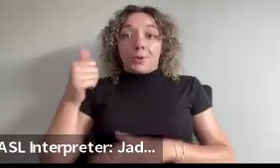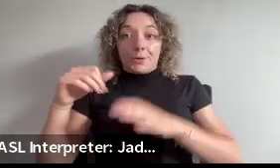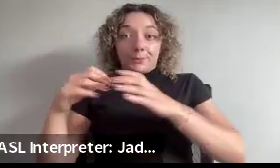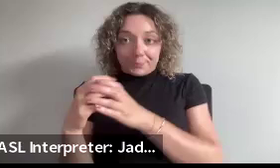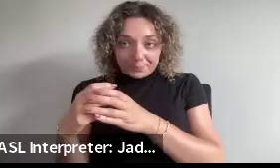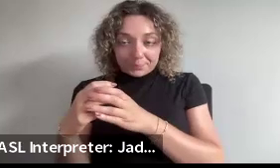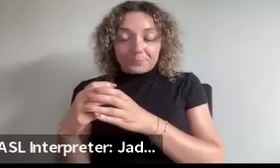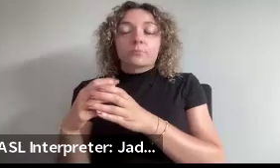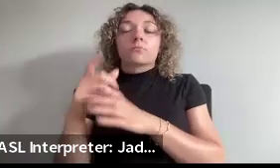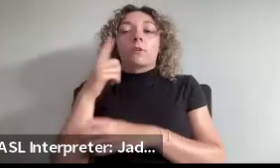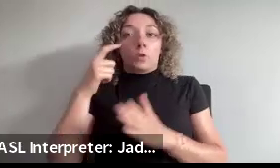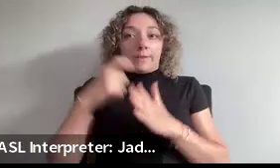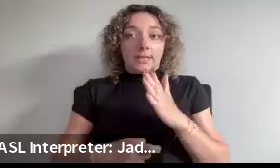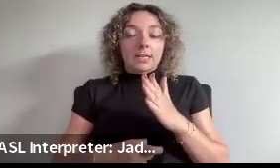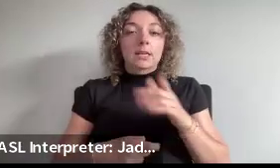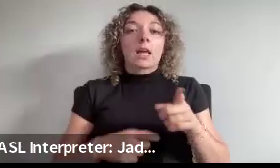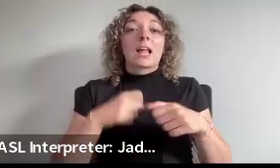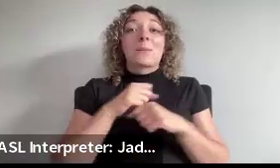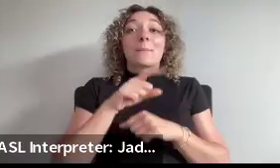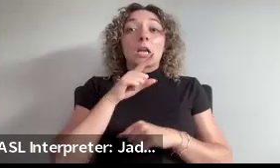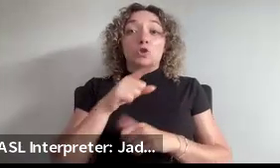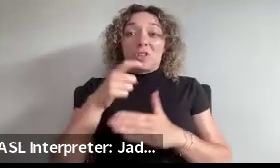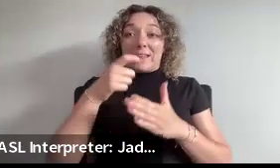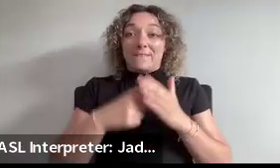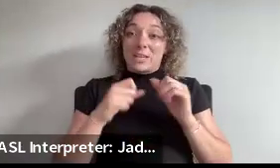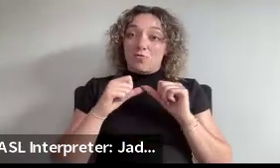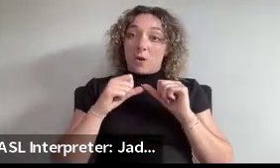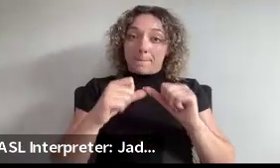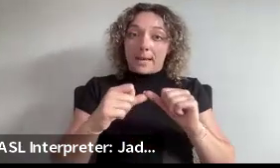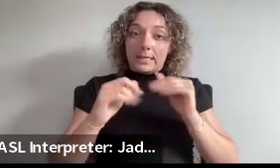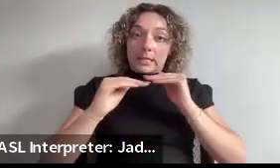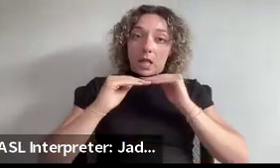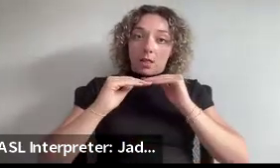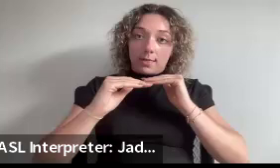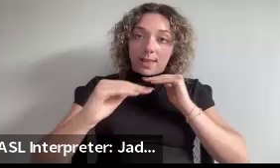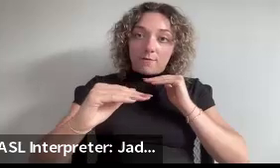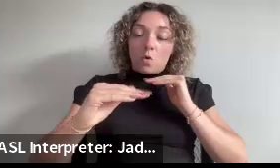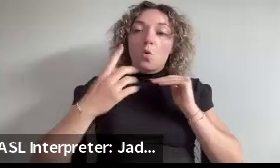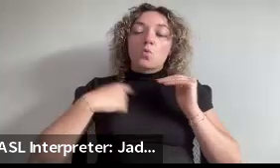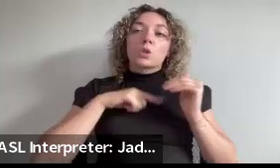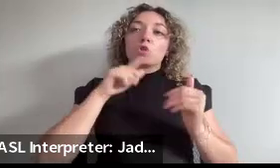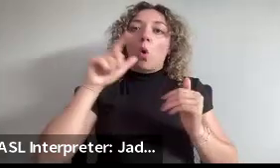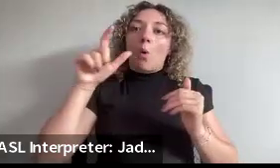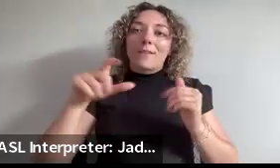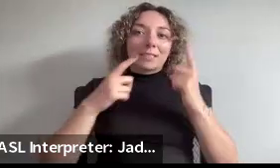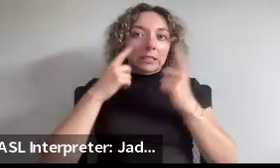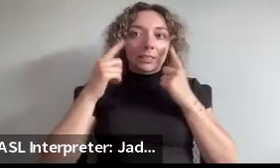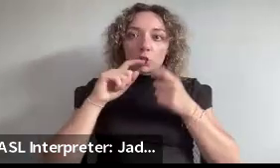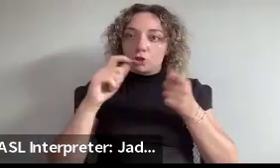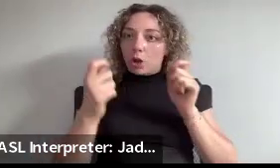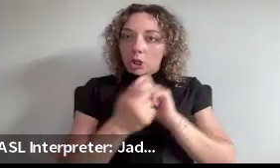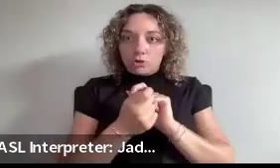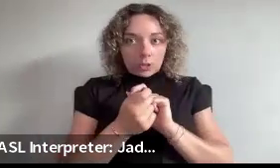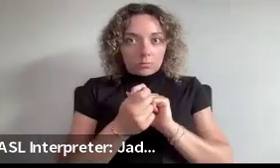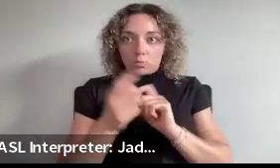make sure that the fee remains at a level where we don't have to consider changing it